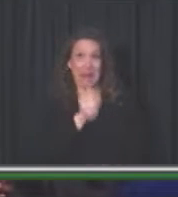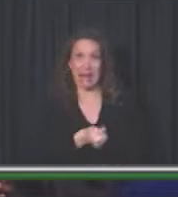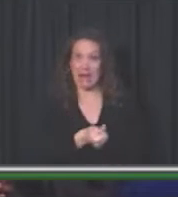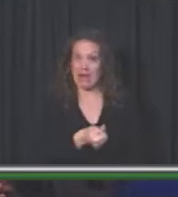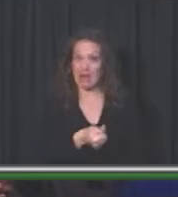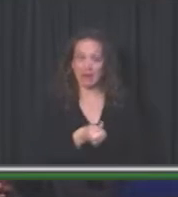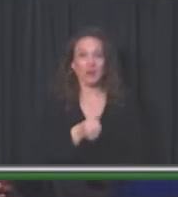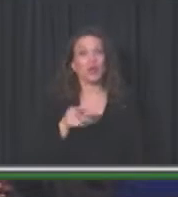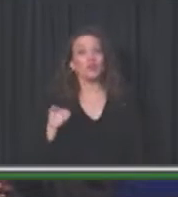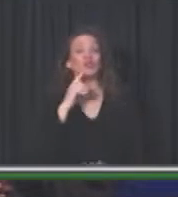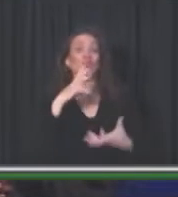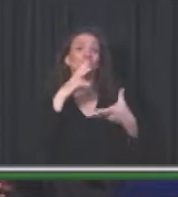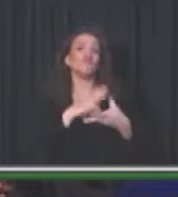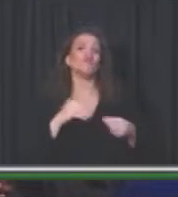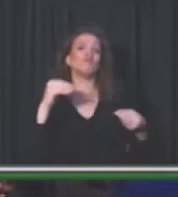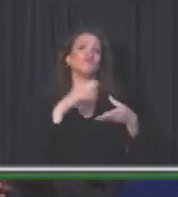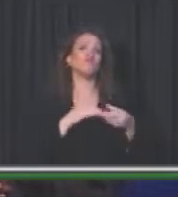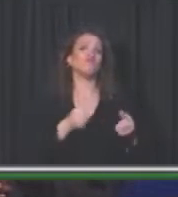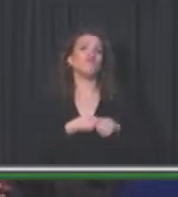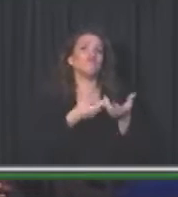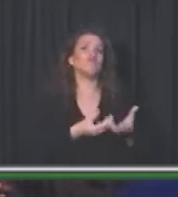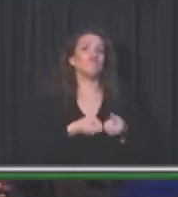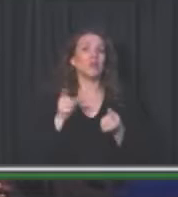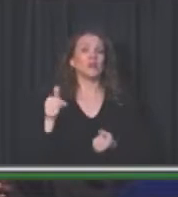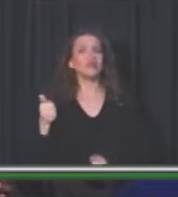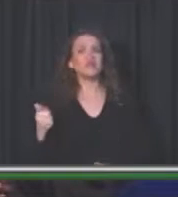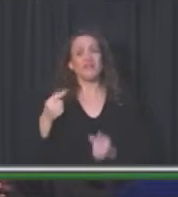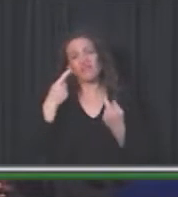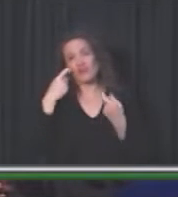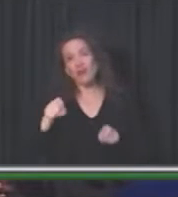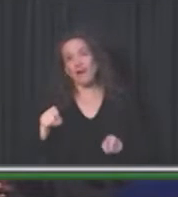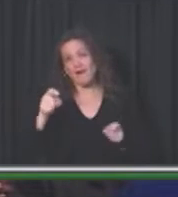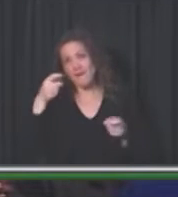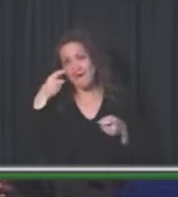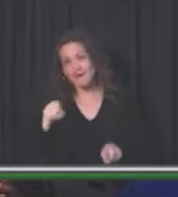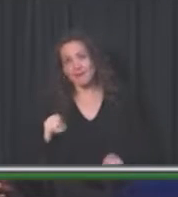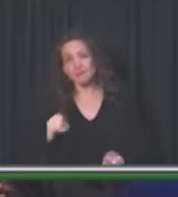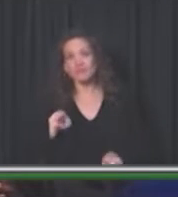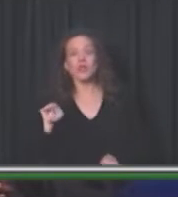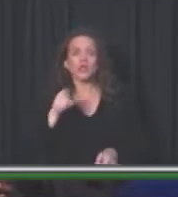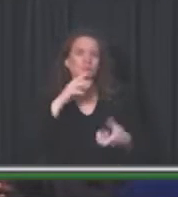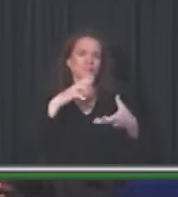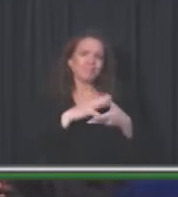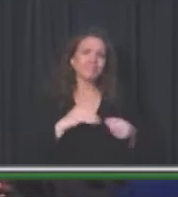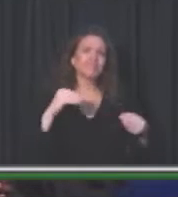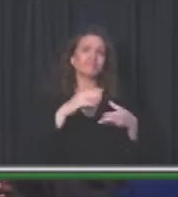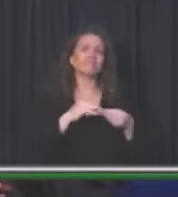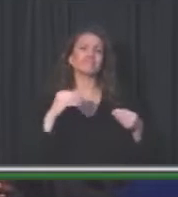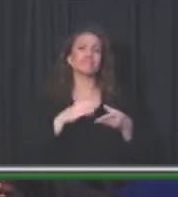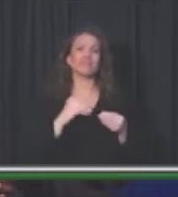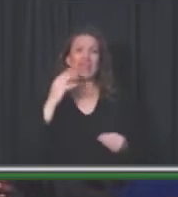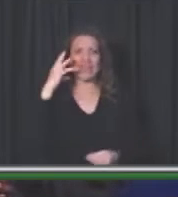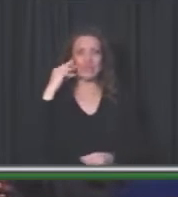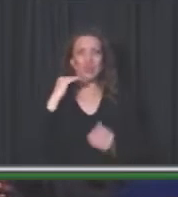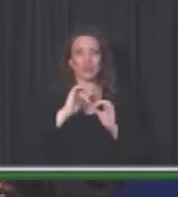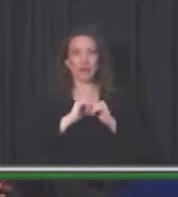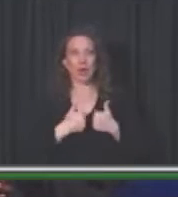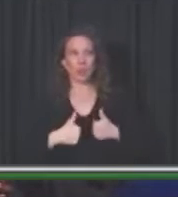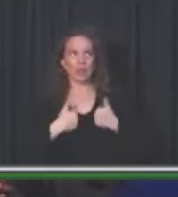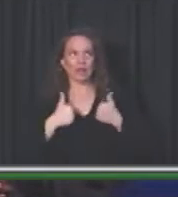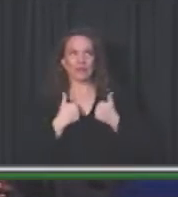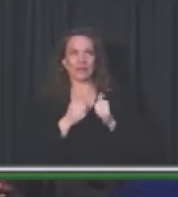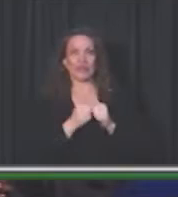story, she cried. She told me about what it was like to live in the migrant camps, to live in